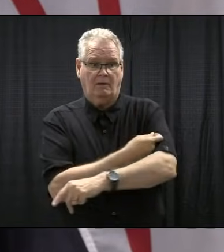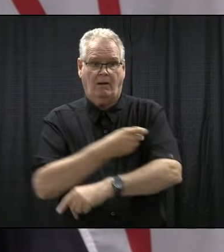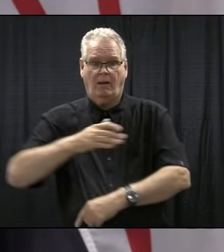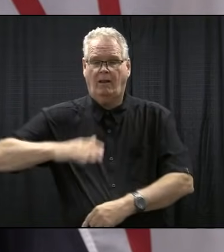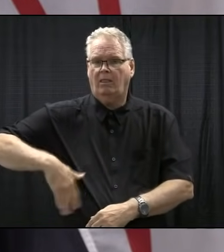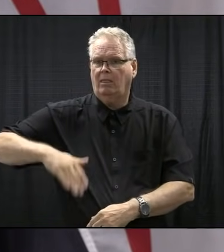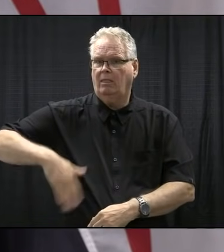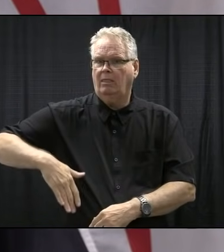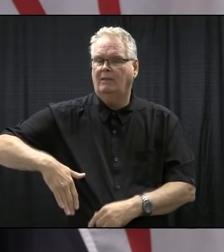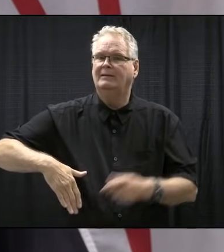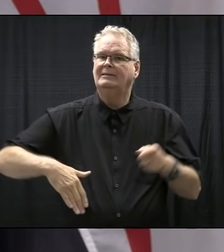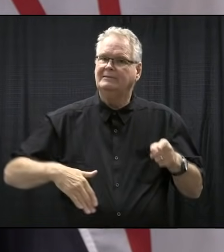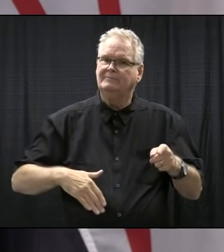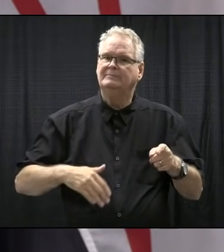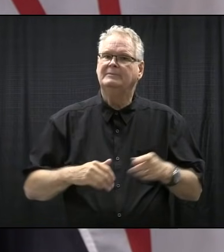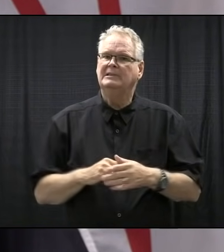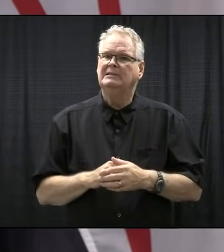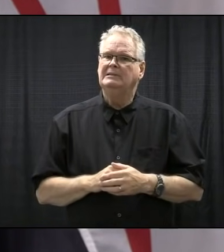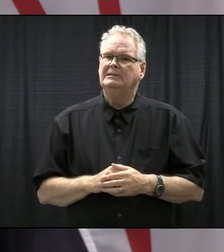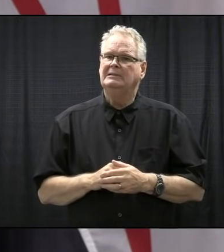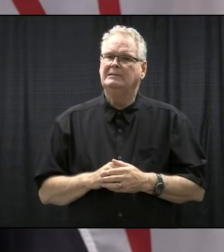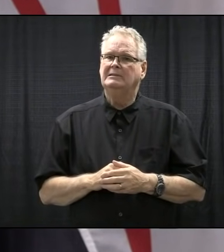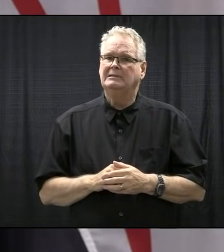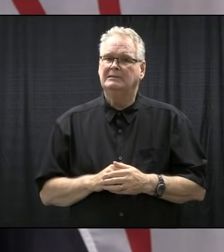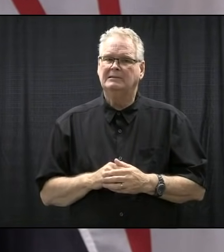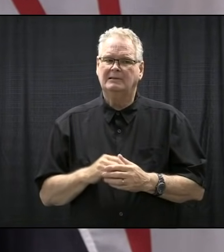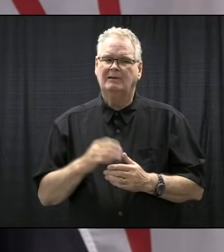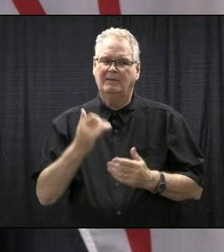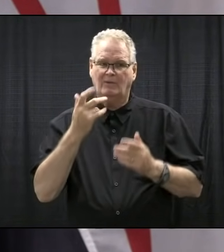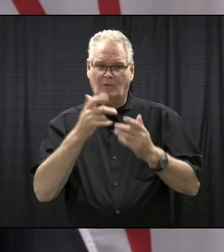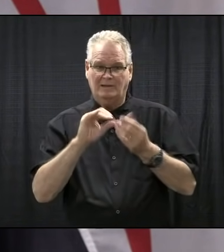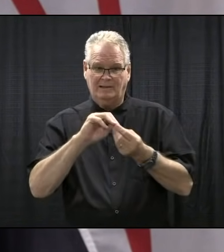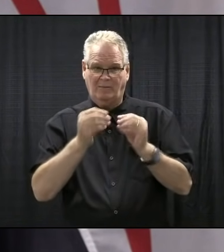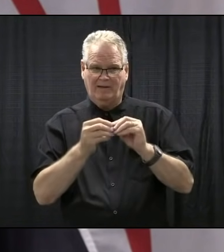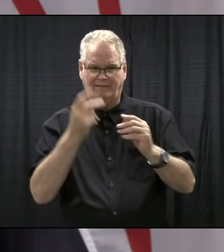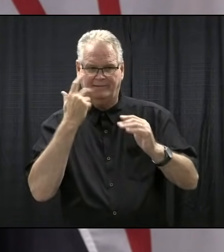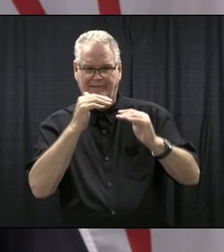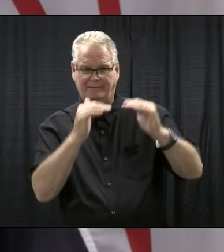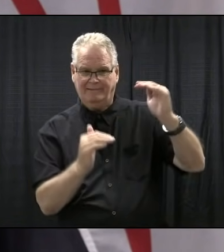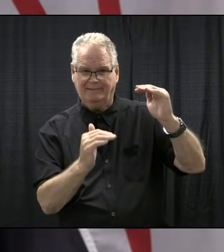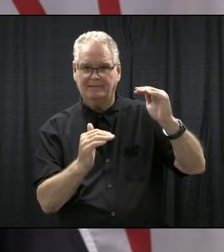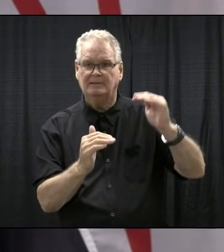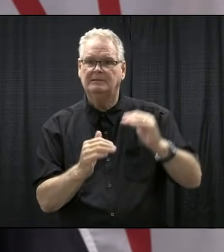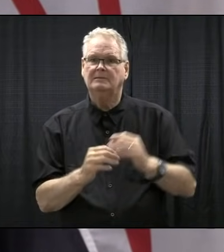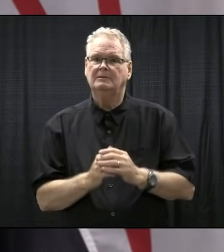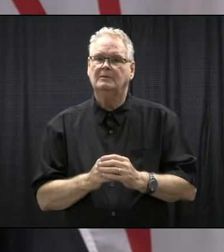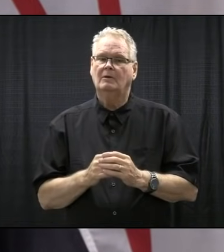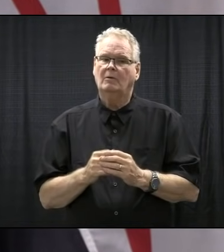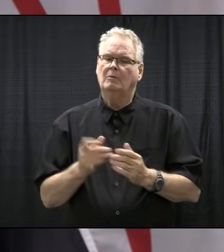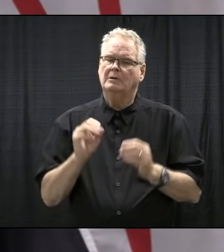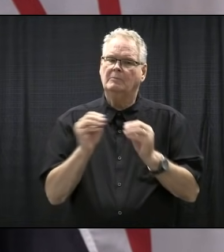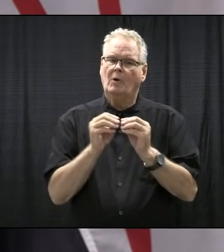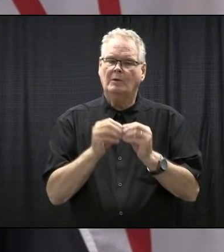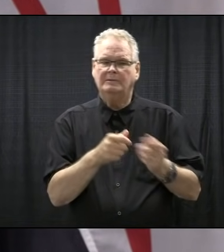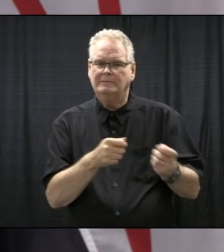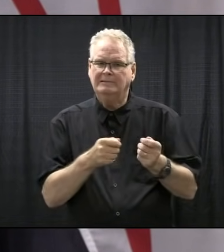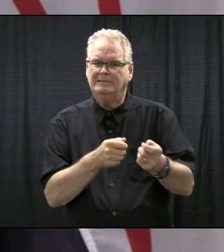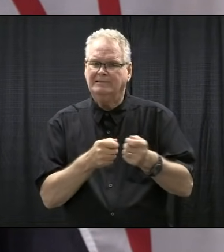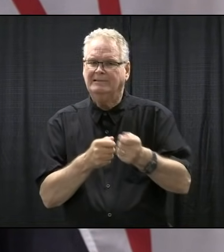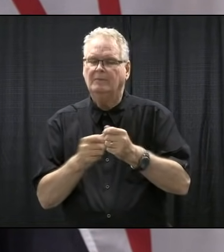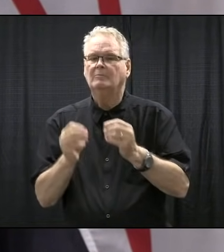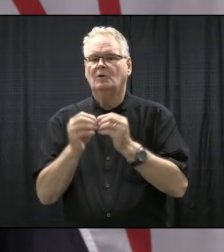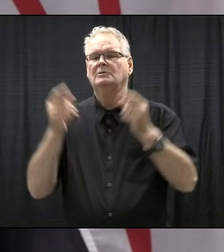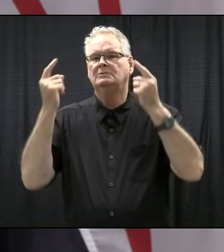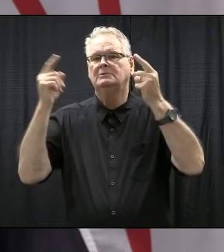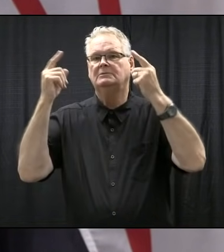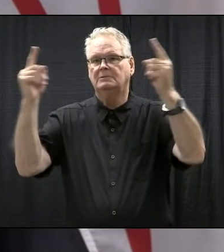individuals. These numbers paint an incredible picture of how effective our vaccines are, and high vaccination rates across the country is key in